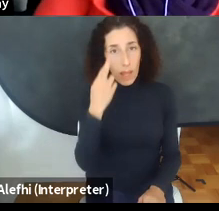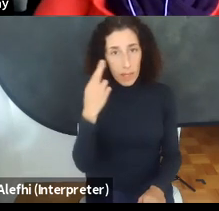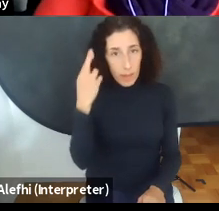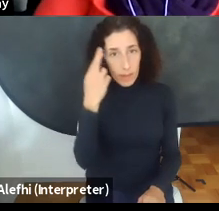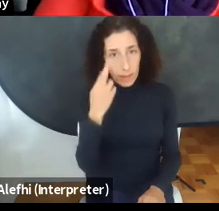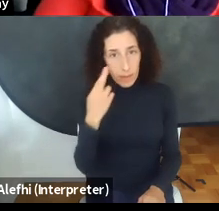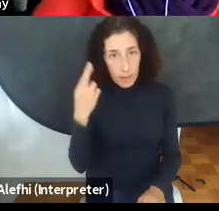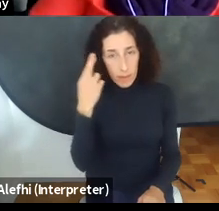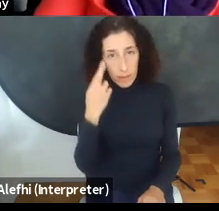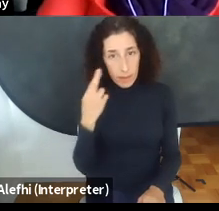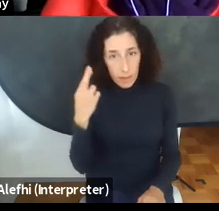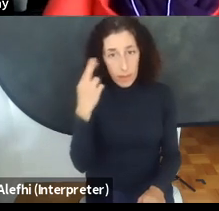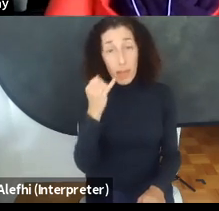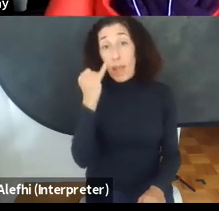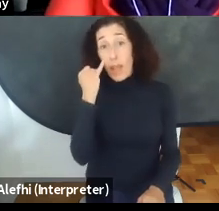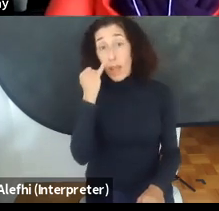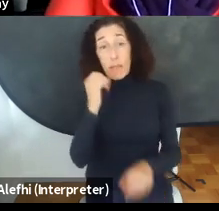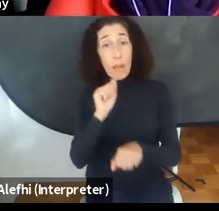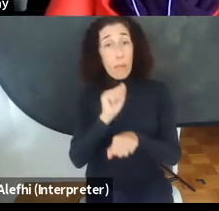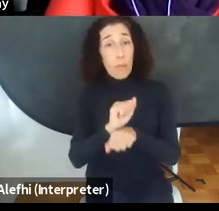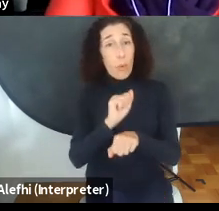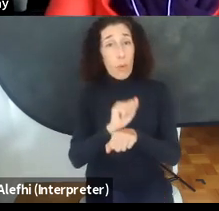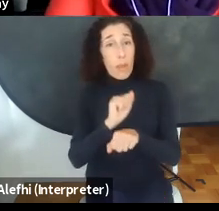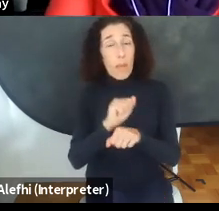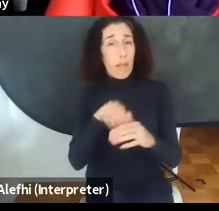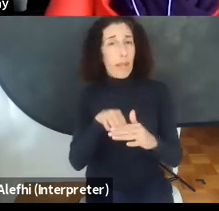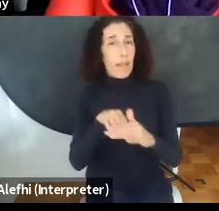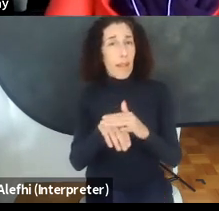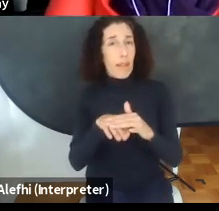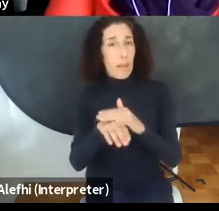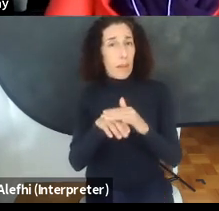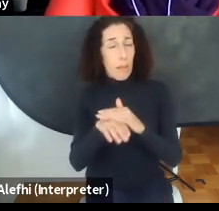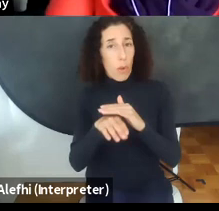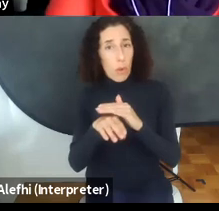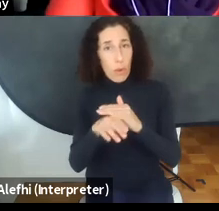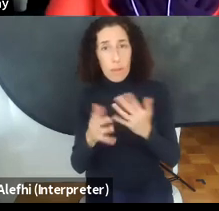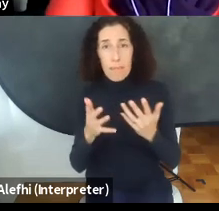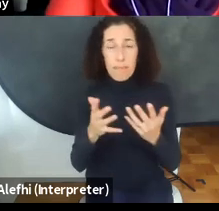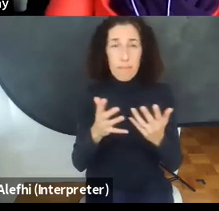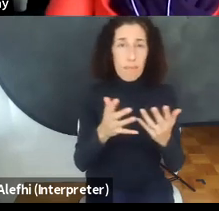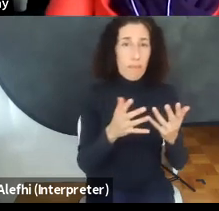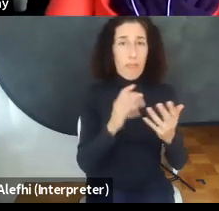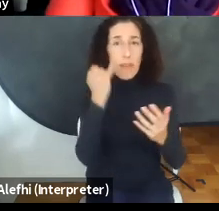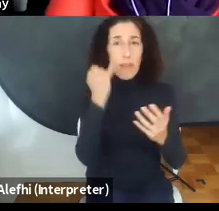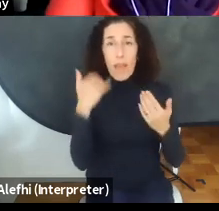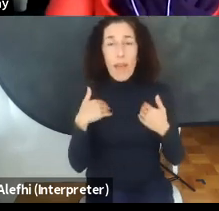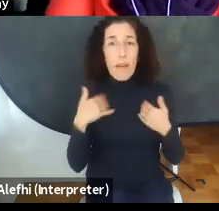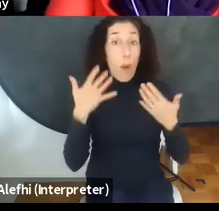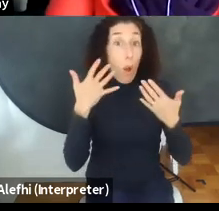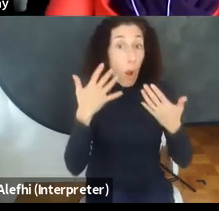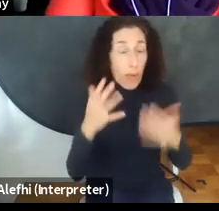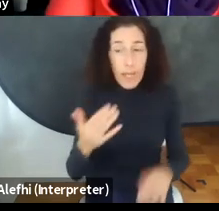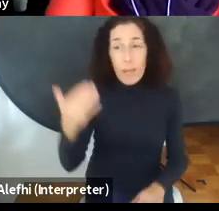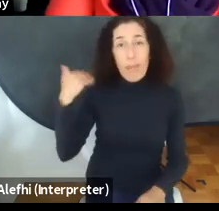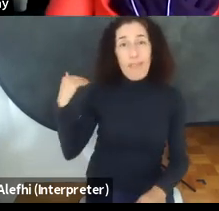if everything had been made accessible a long time ago, we wouldn't have to worry about this right now, but we're still worrying about digital accessibility of